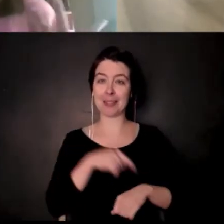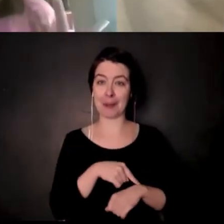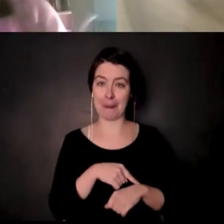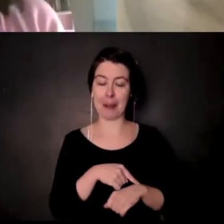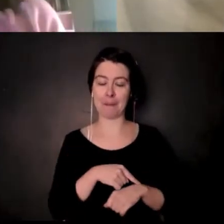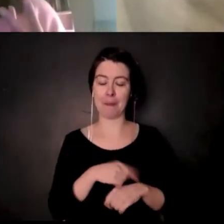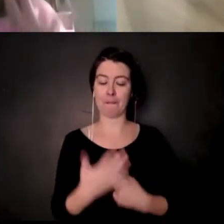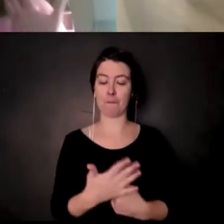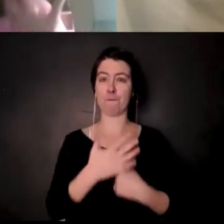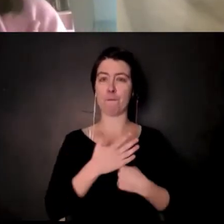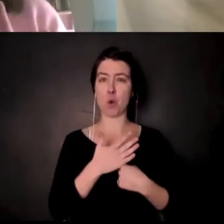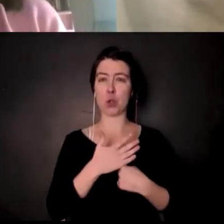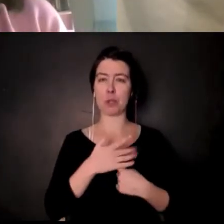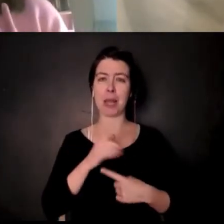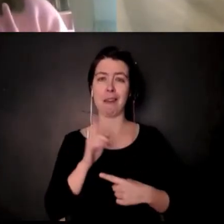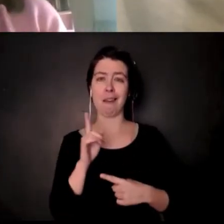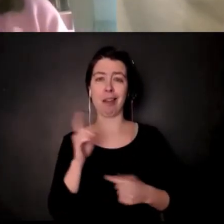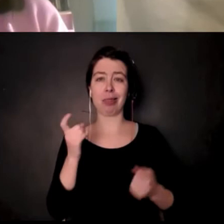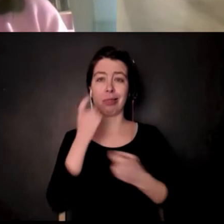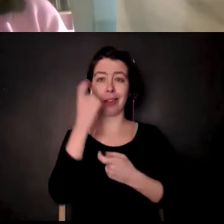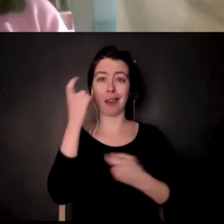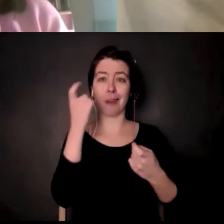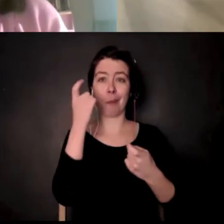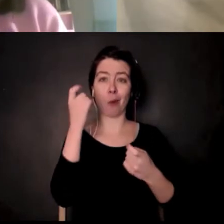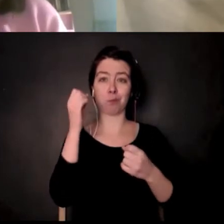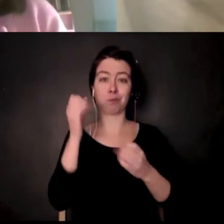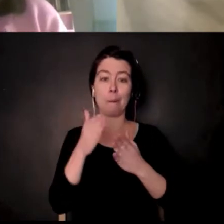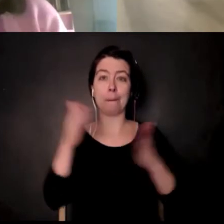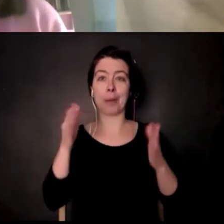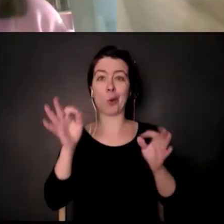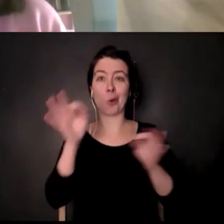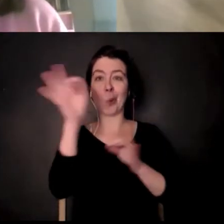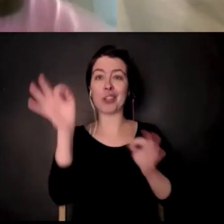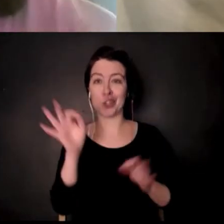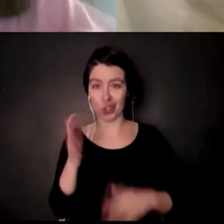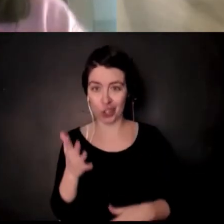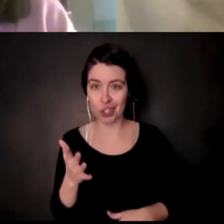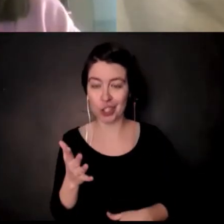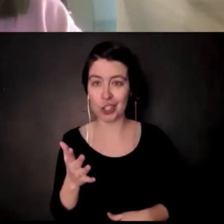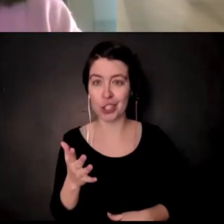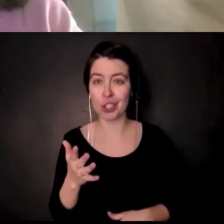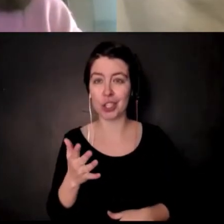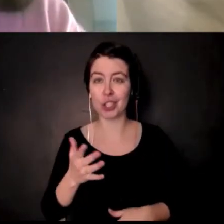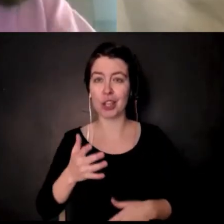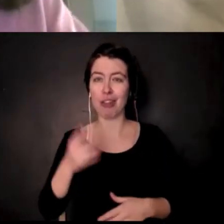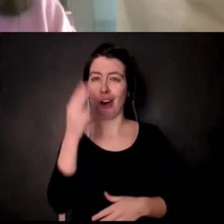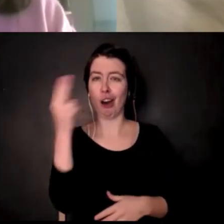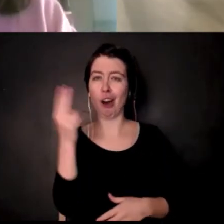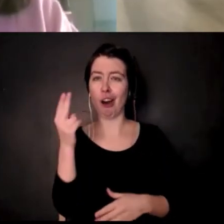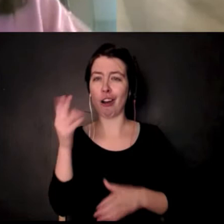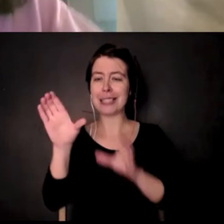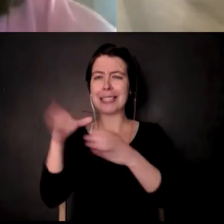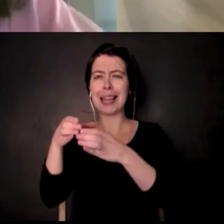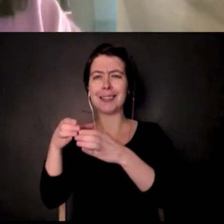questions and return to where I want to see the sector to go, and to be more intentional. That's the word. Be more